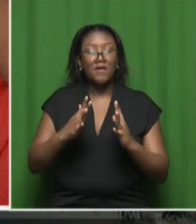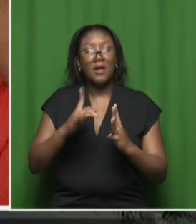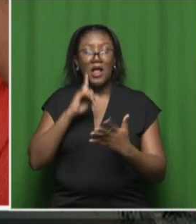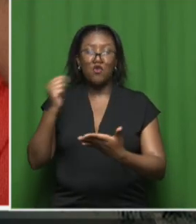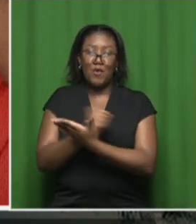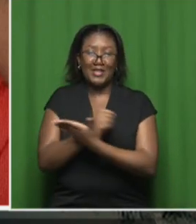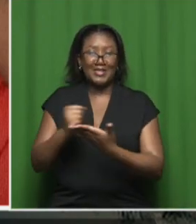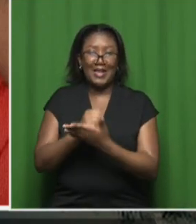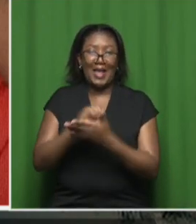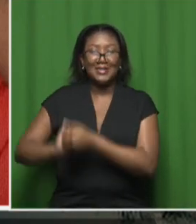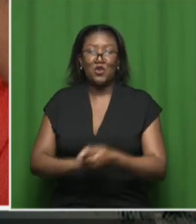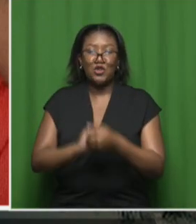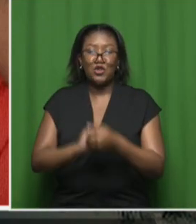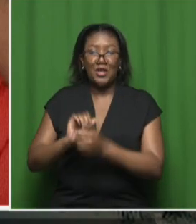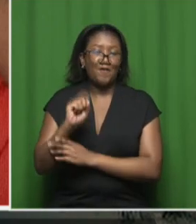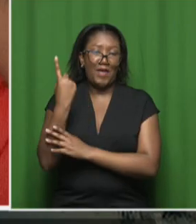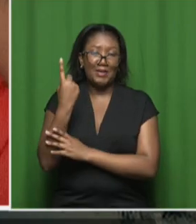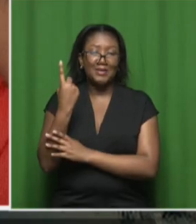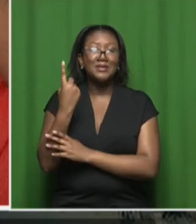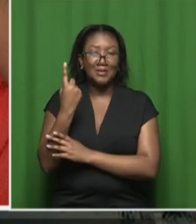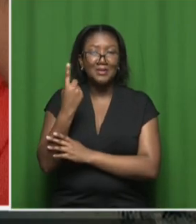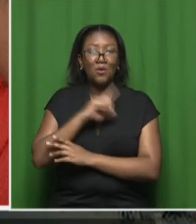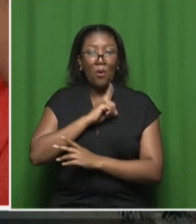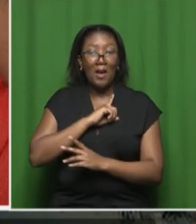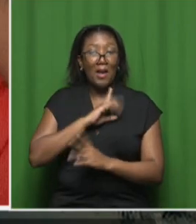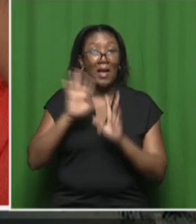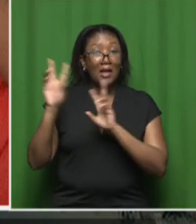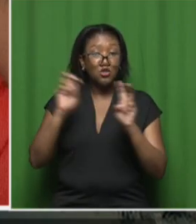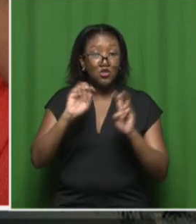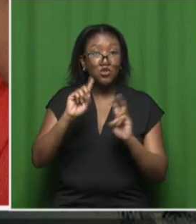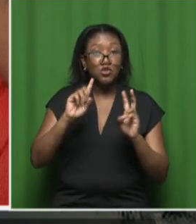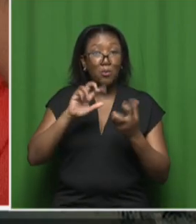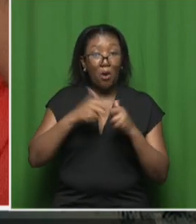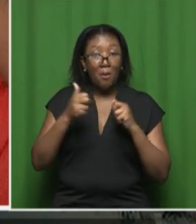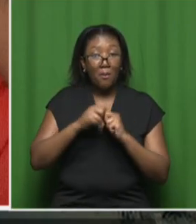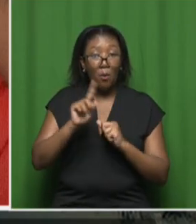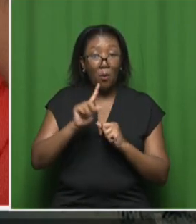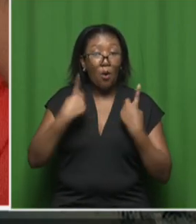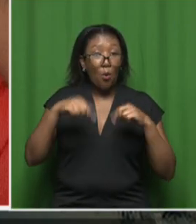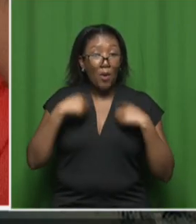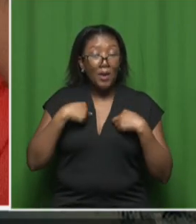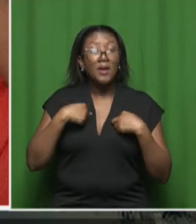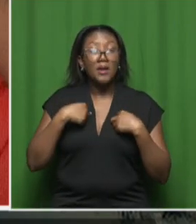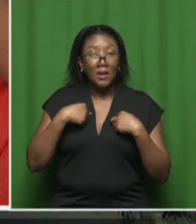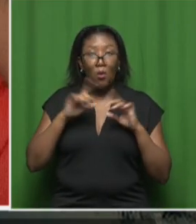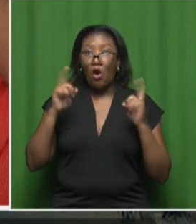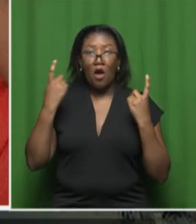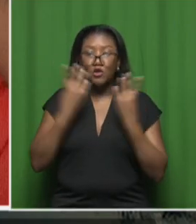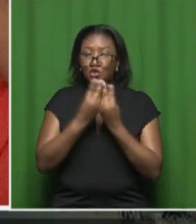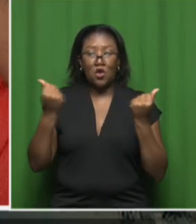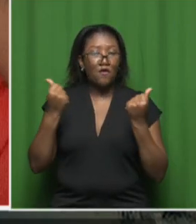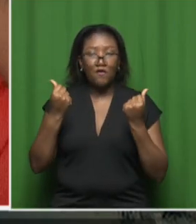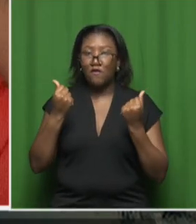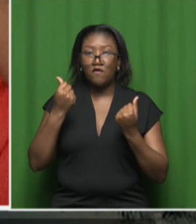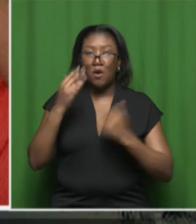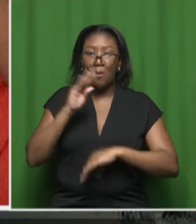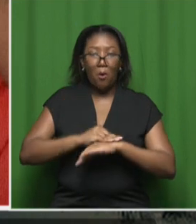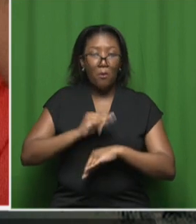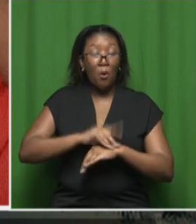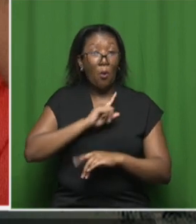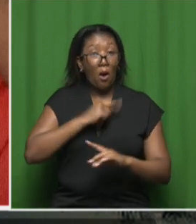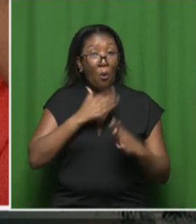of the rulings and stuff, because some of the issues we cannot handle as scholar. We are at a certain level where we are trying to work hand in